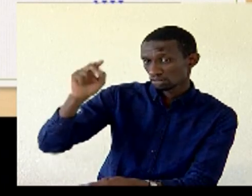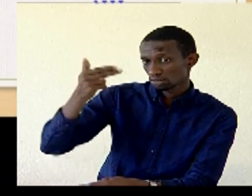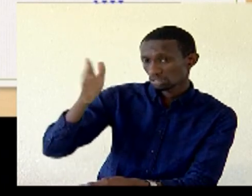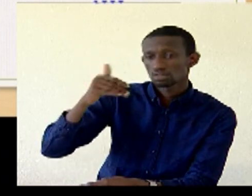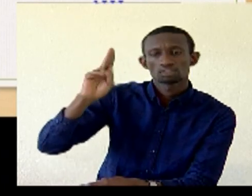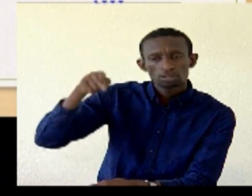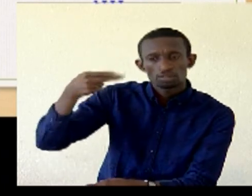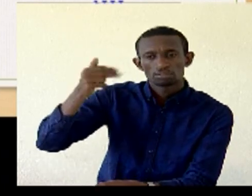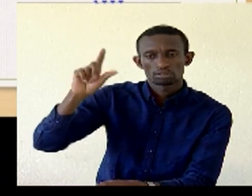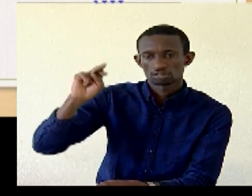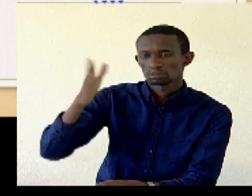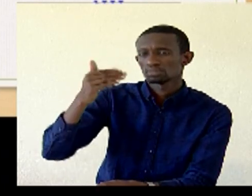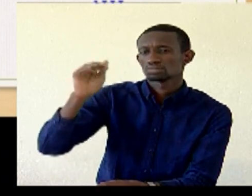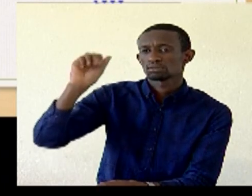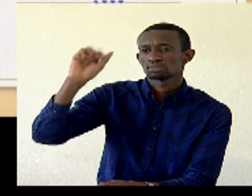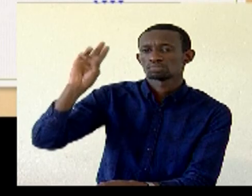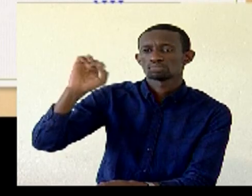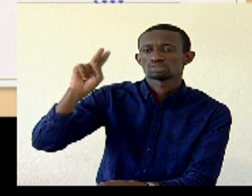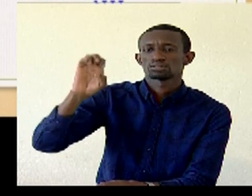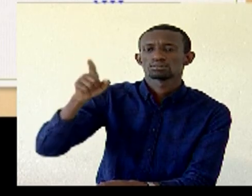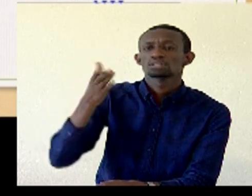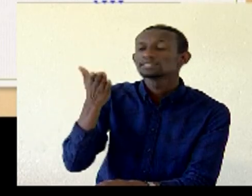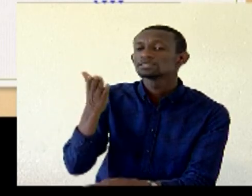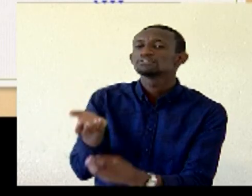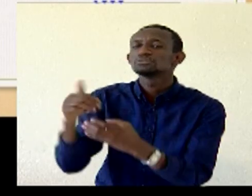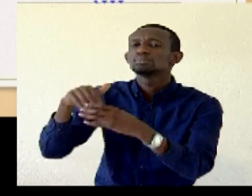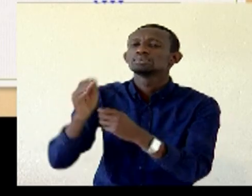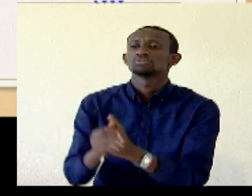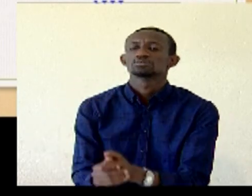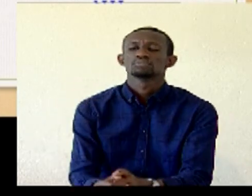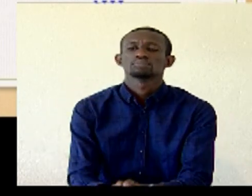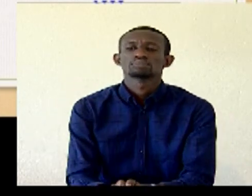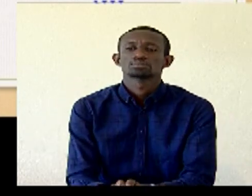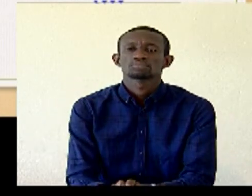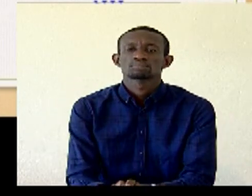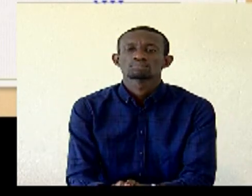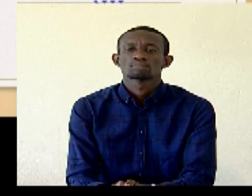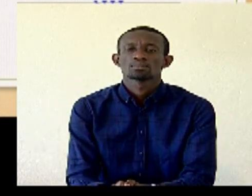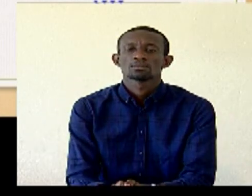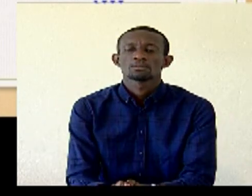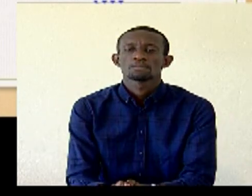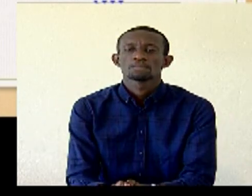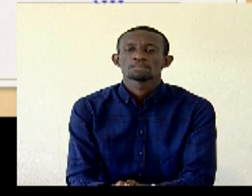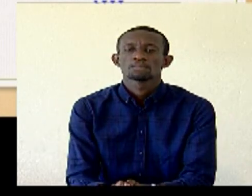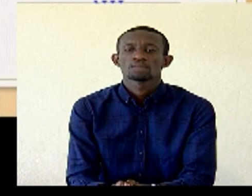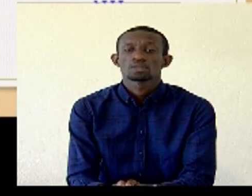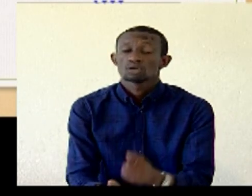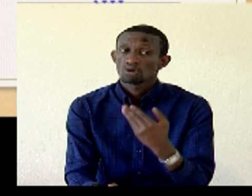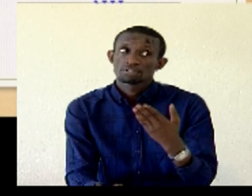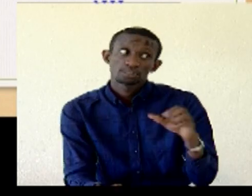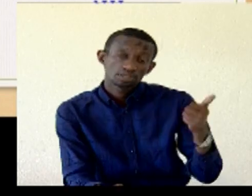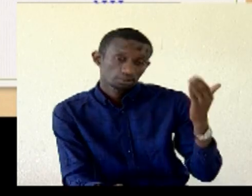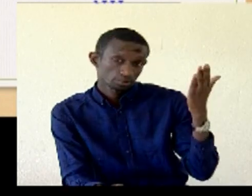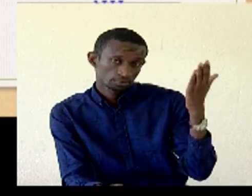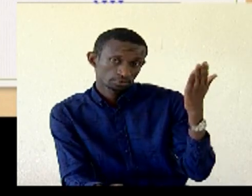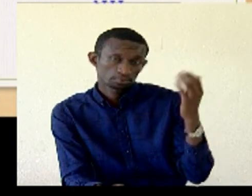phenylamine. So this methyl is a substituent in that case. So you may have other